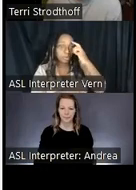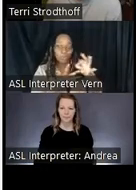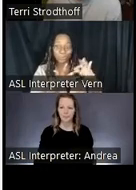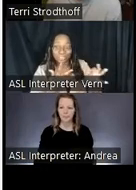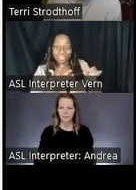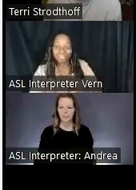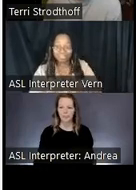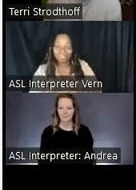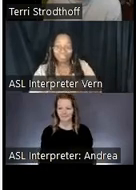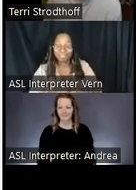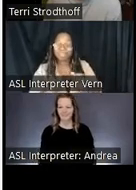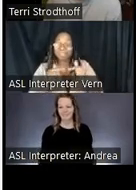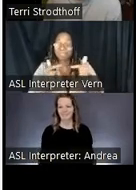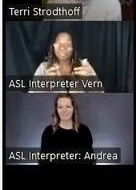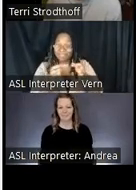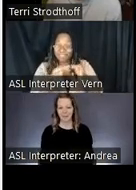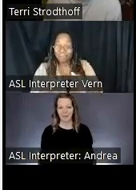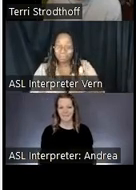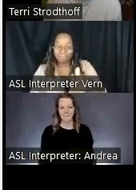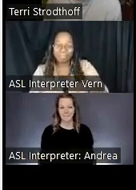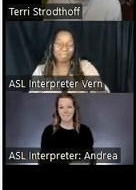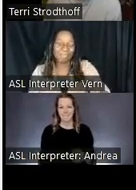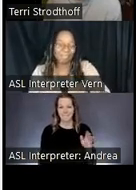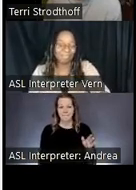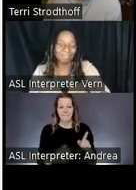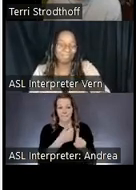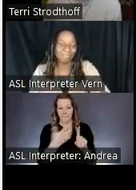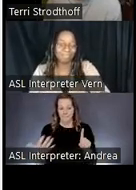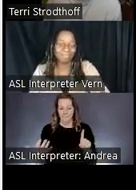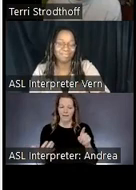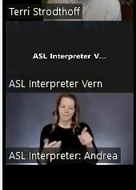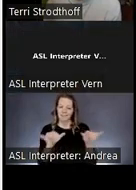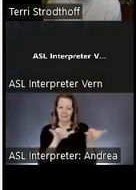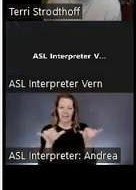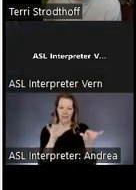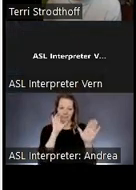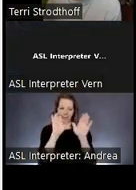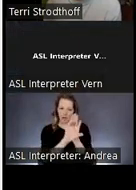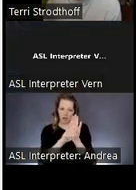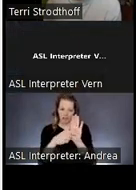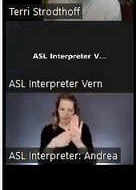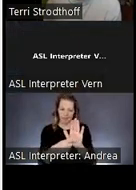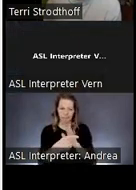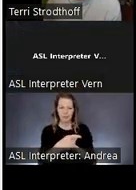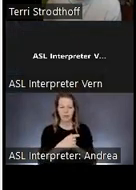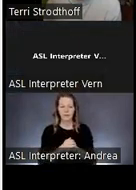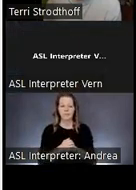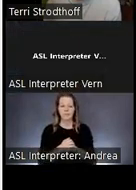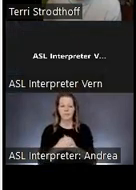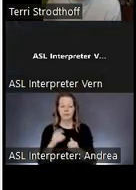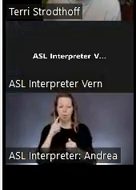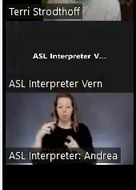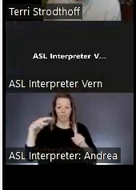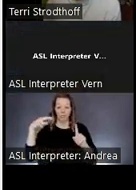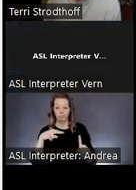that mean? Is that fire, I'm going to use the same pictures because I think it helps give an insight on how we've developed it, is that we've really